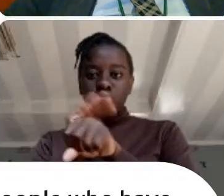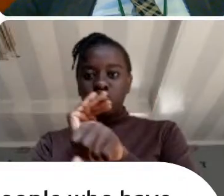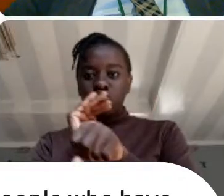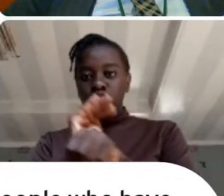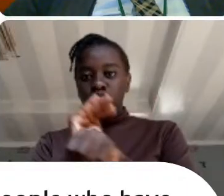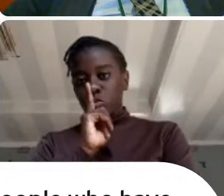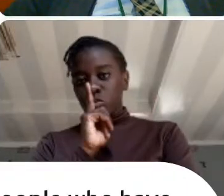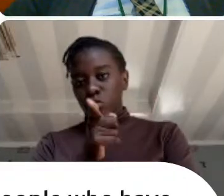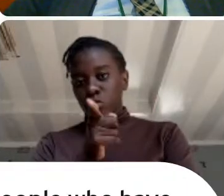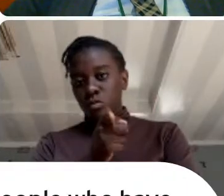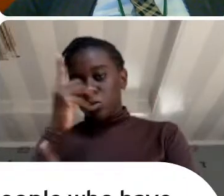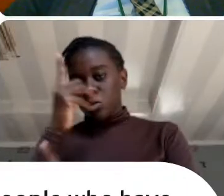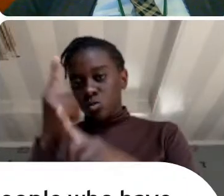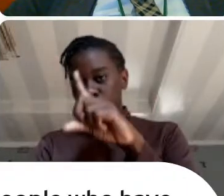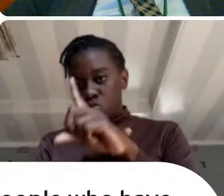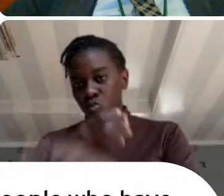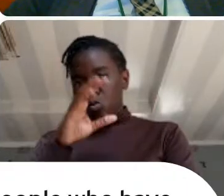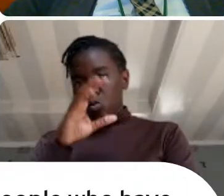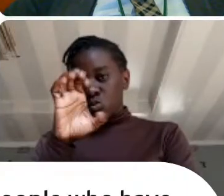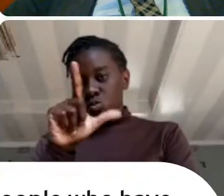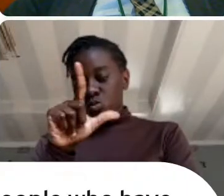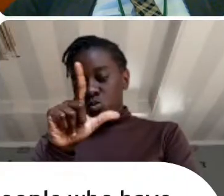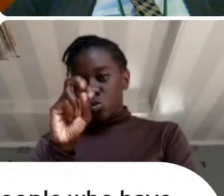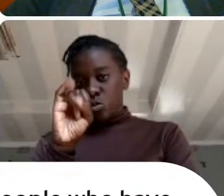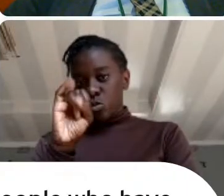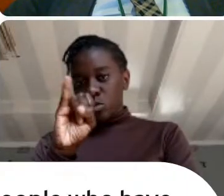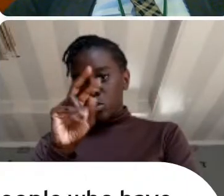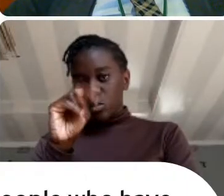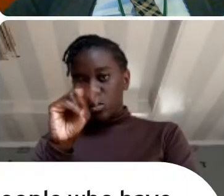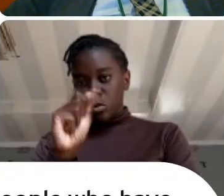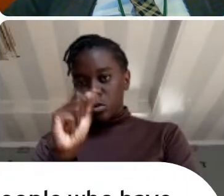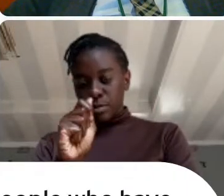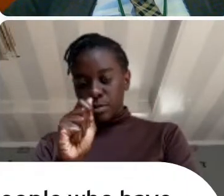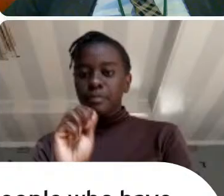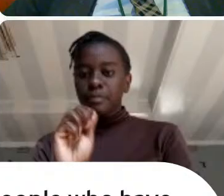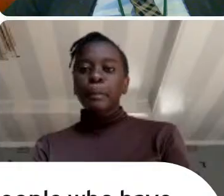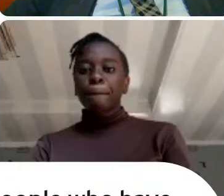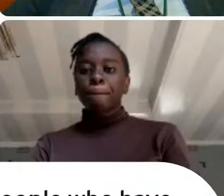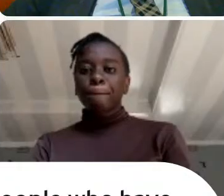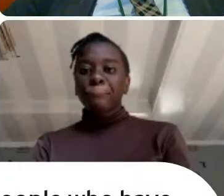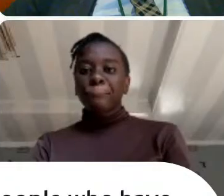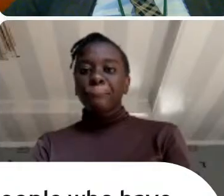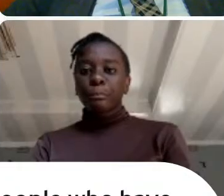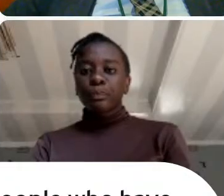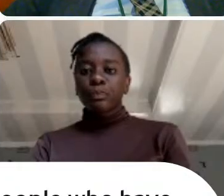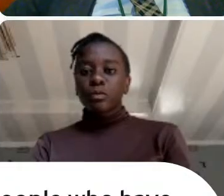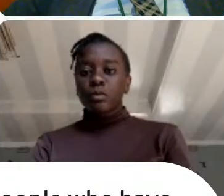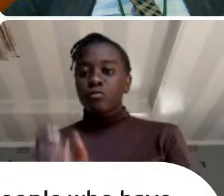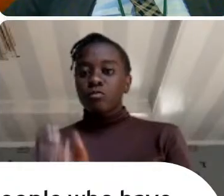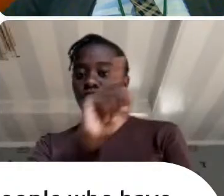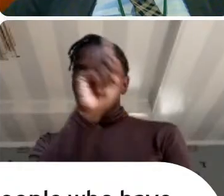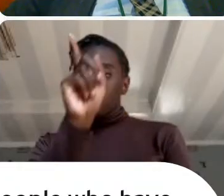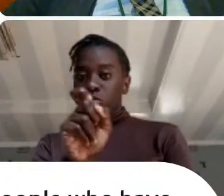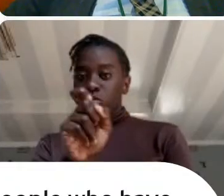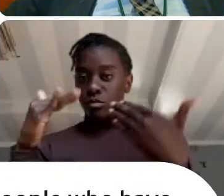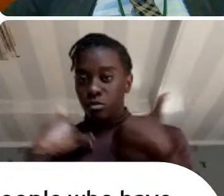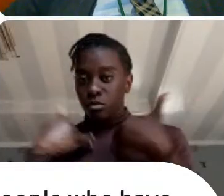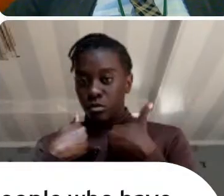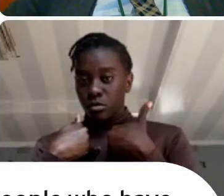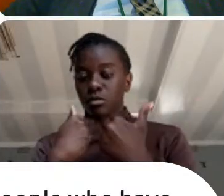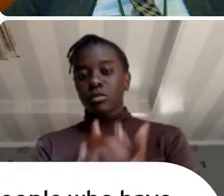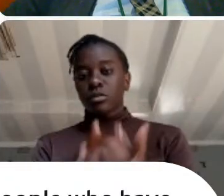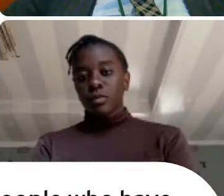says, Elena is my name. So my question, Doc, this is your question. So my question, as